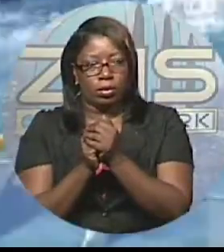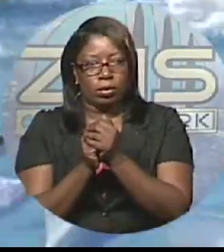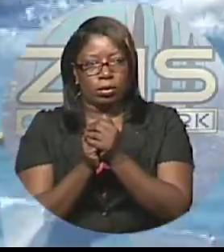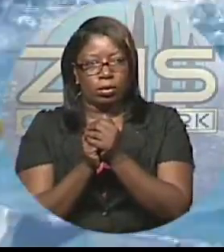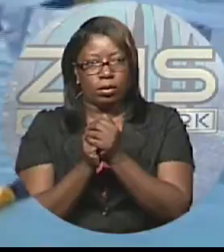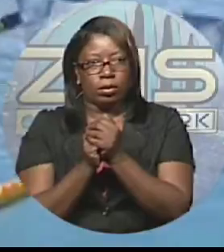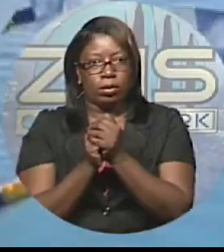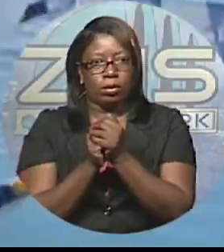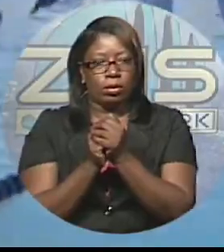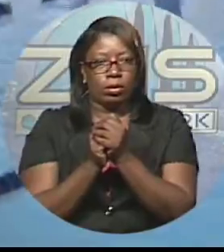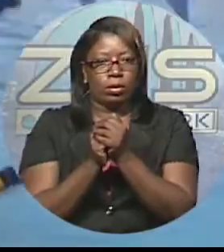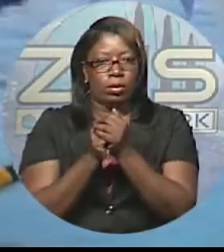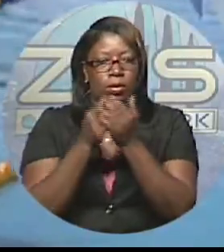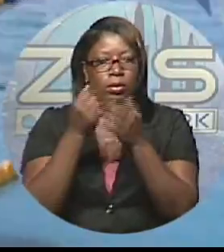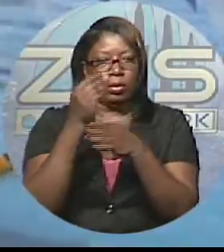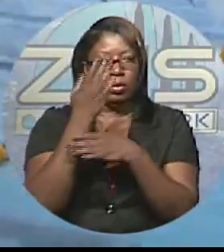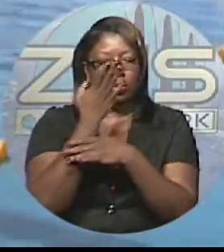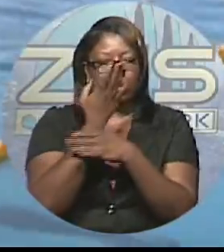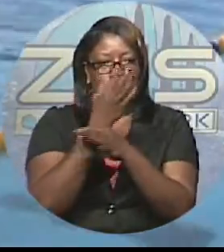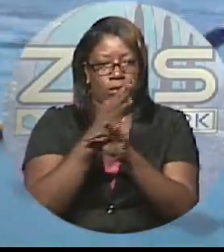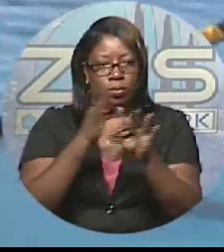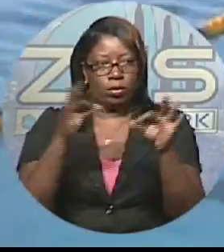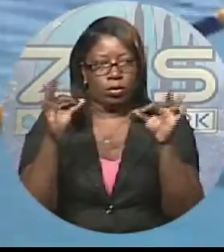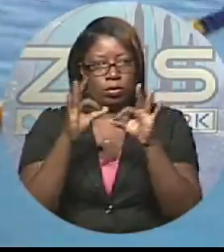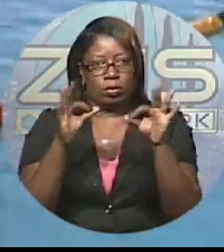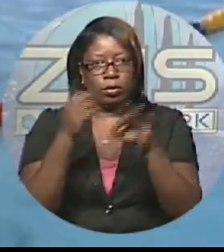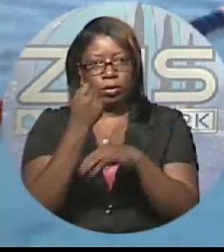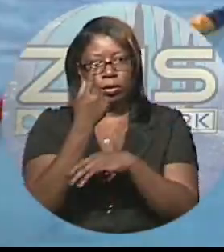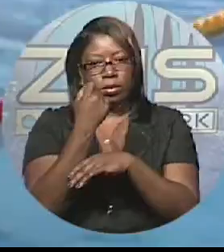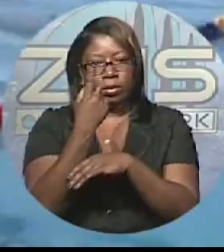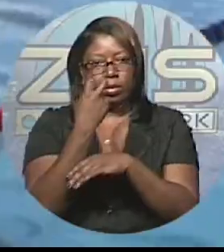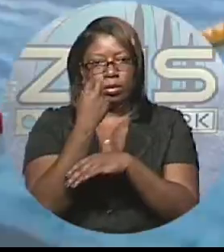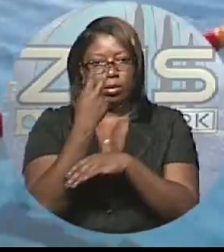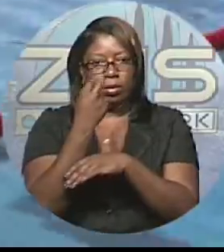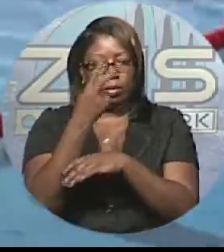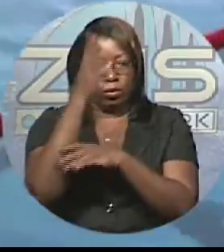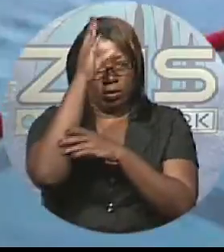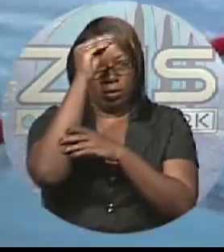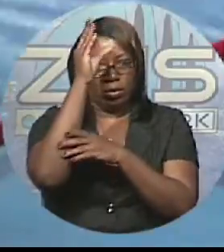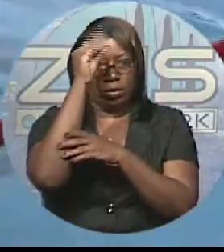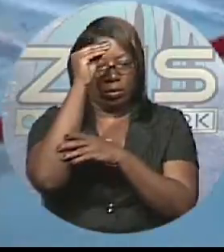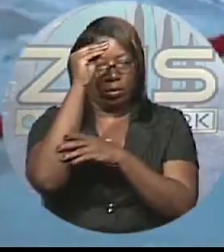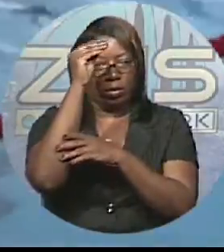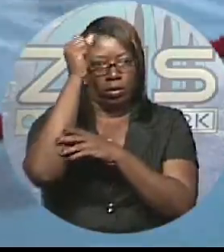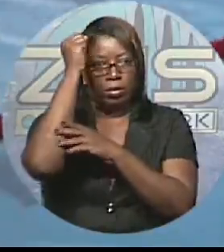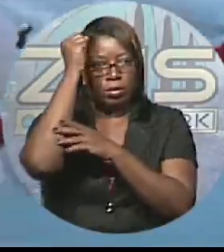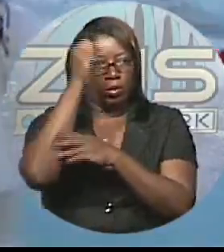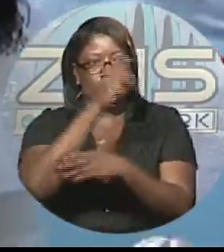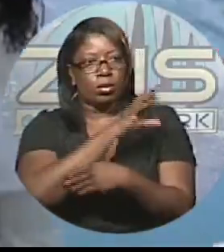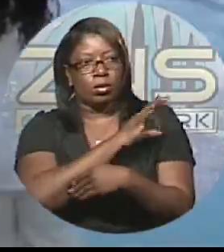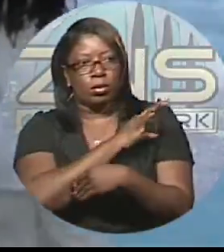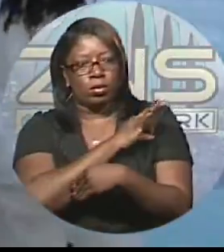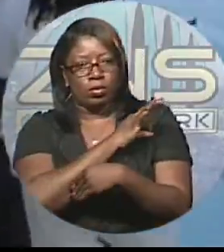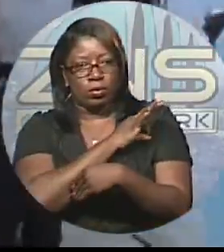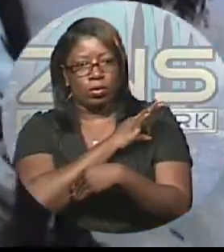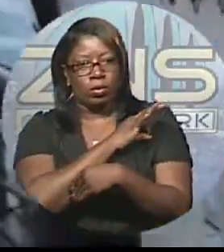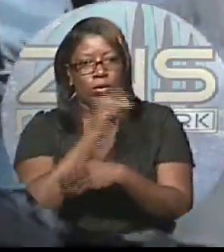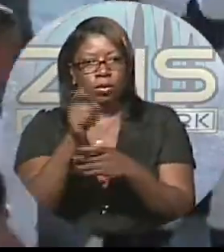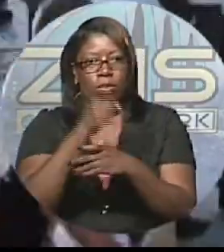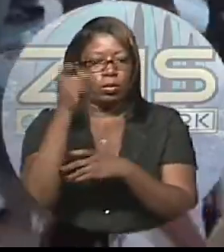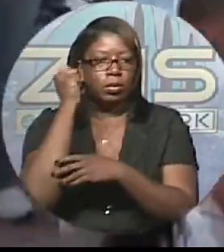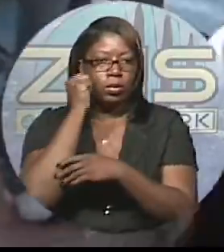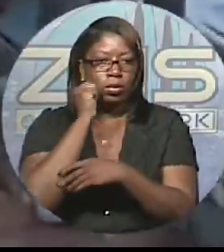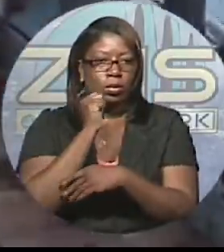28.67 seconds. In the 50 free, in the 11-12 boys, a 1-2 punch from Team Bahamas. Thales Folks wins gold, 26.8